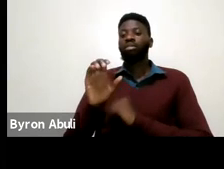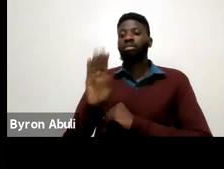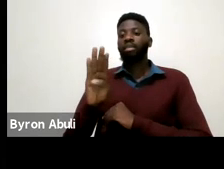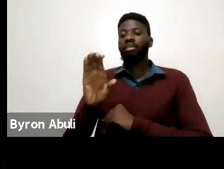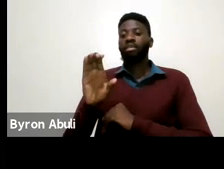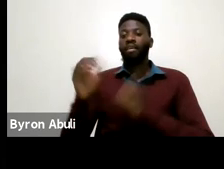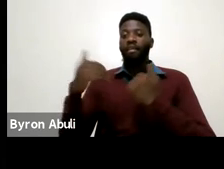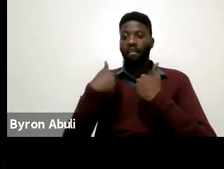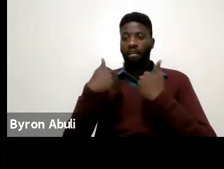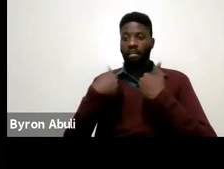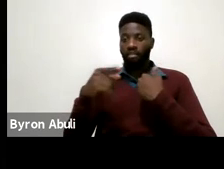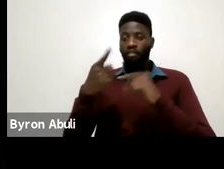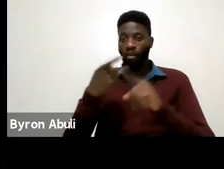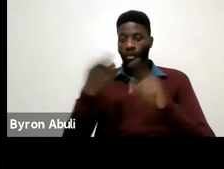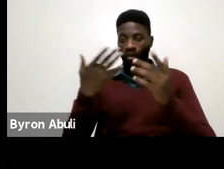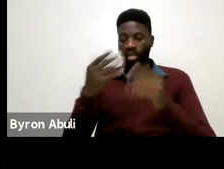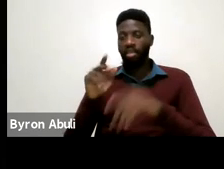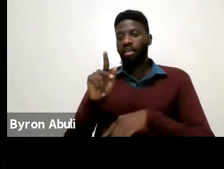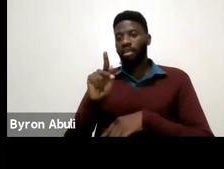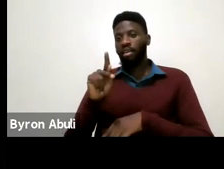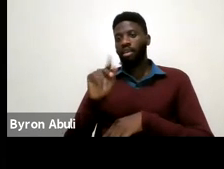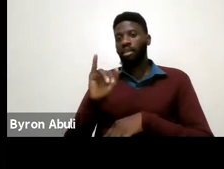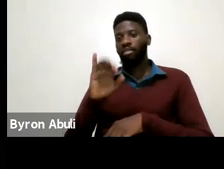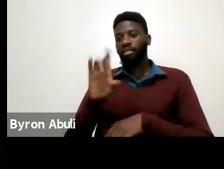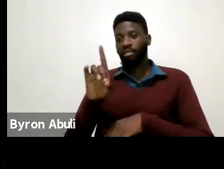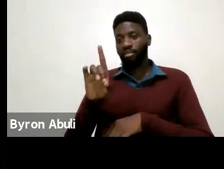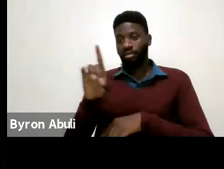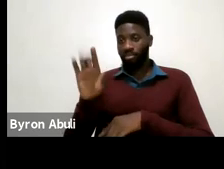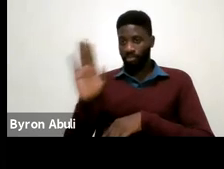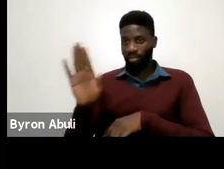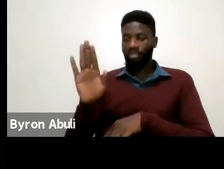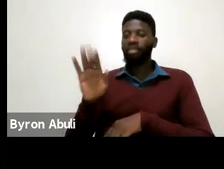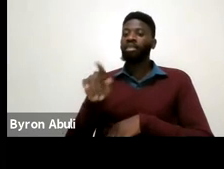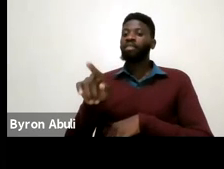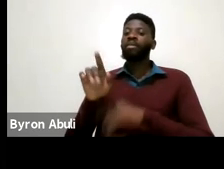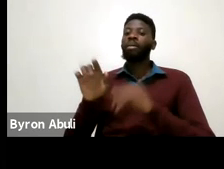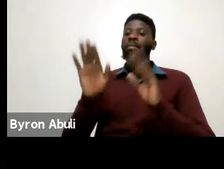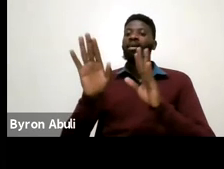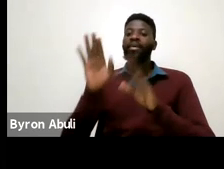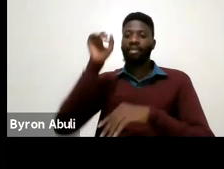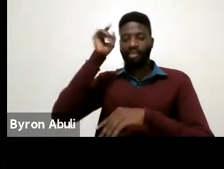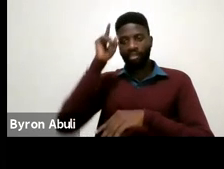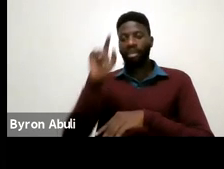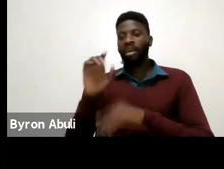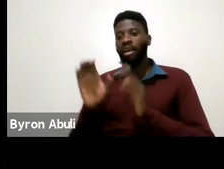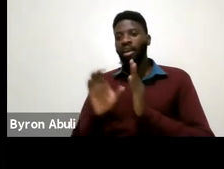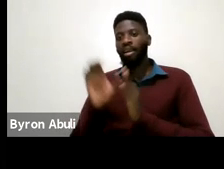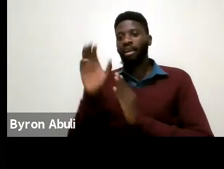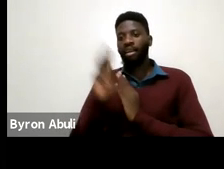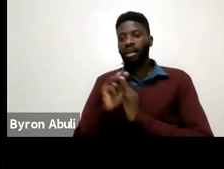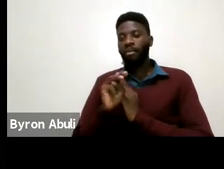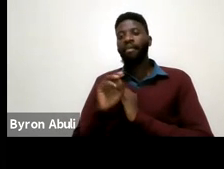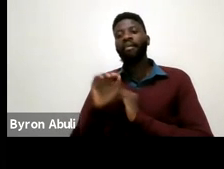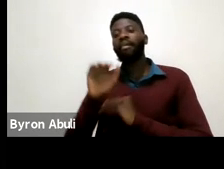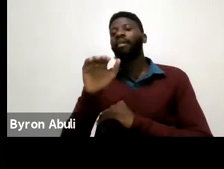Kenya Curriculum Center for Curriculum Development, you need to understand what the curriculum requires you to deliver and how you deliver it and the guidelines